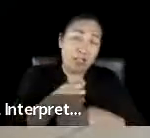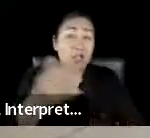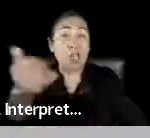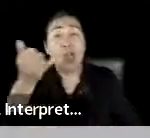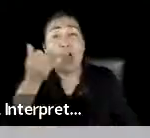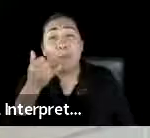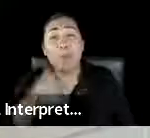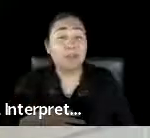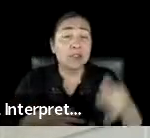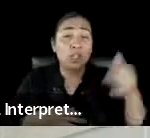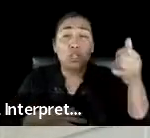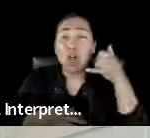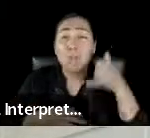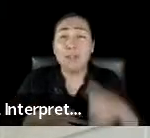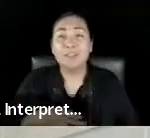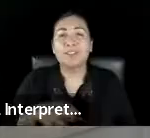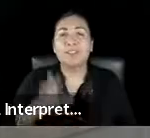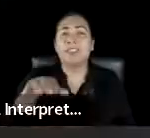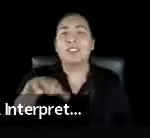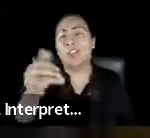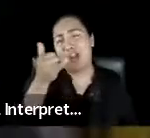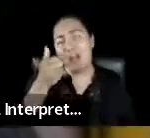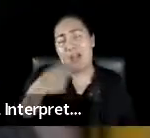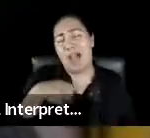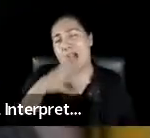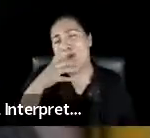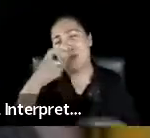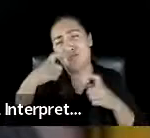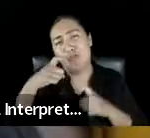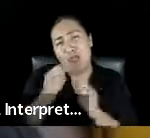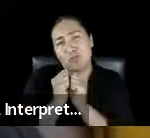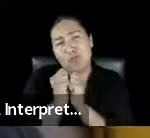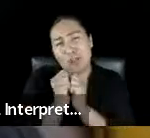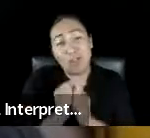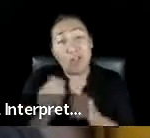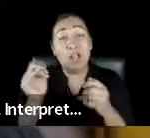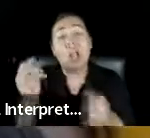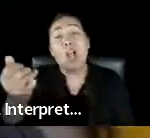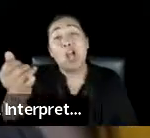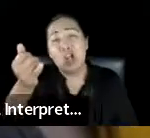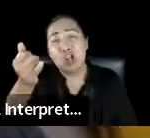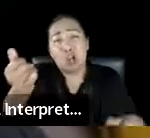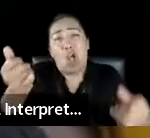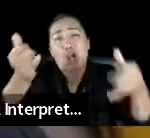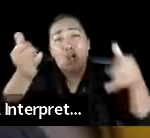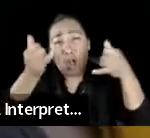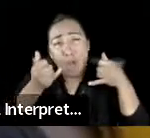Call me. Call me. I'll cry with you. Call me.